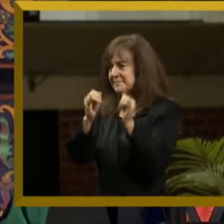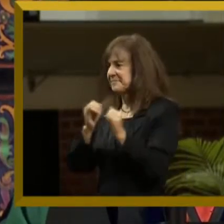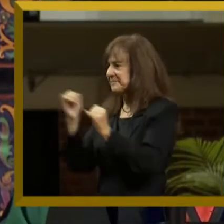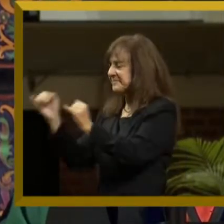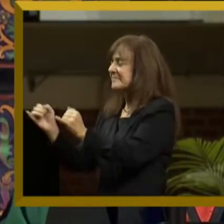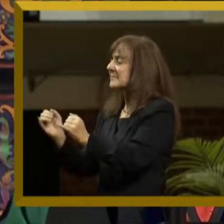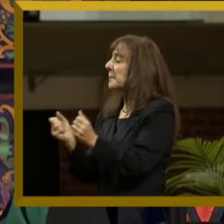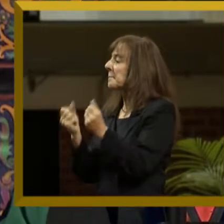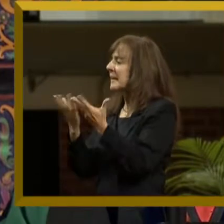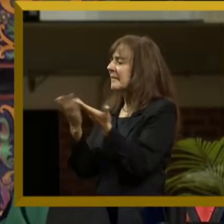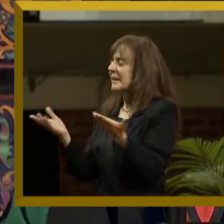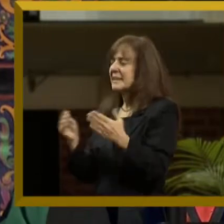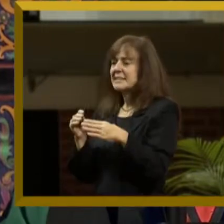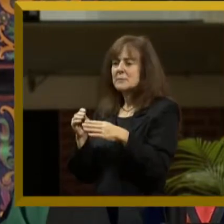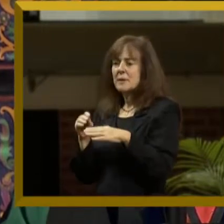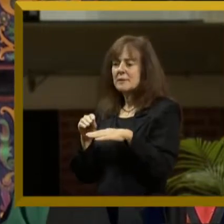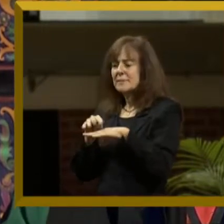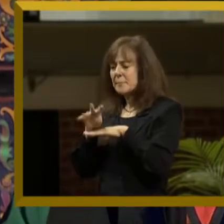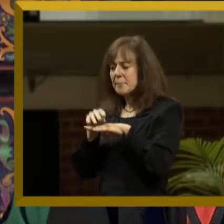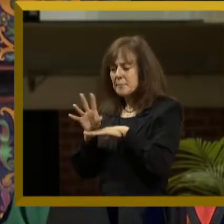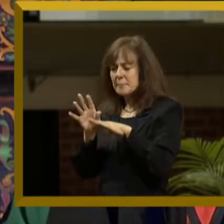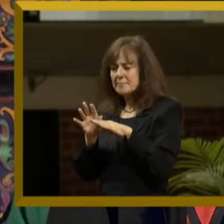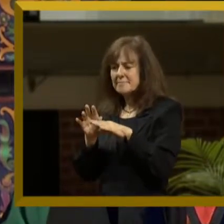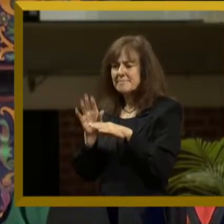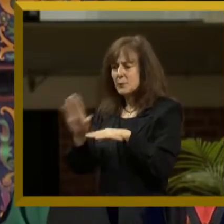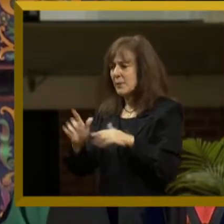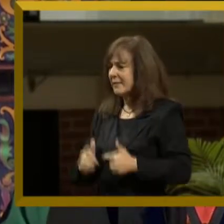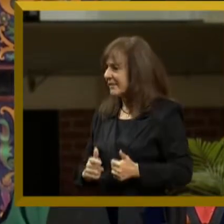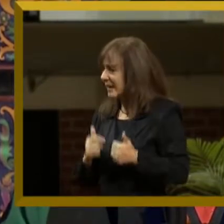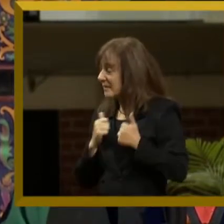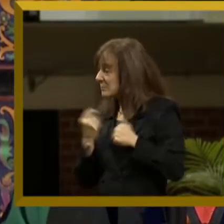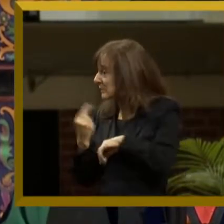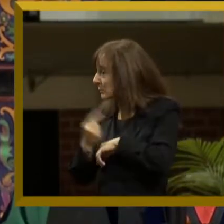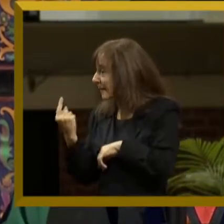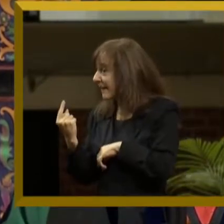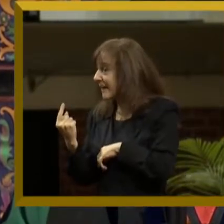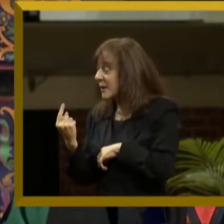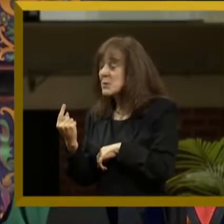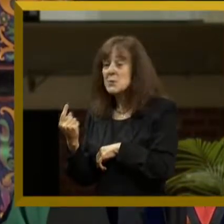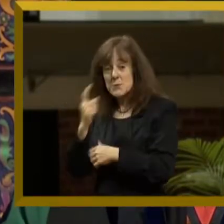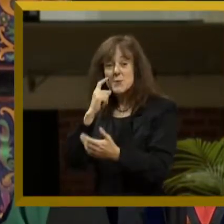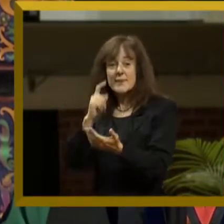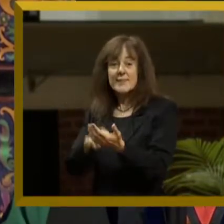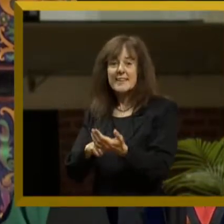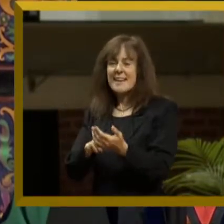Many factors will play significant roles in your lives, but today we